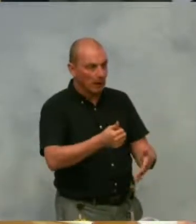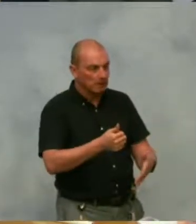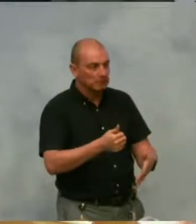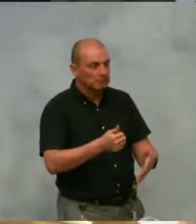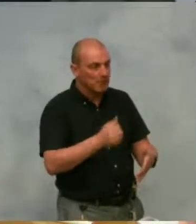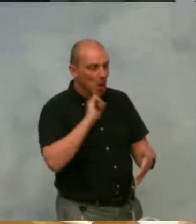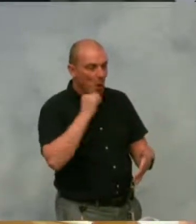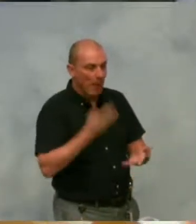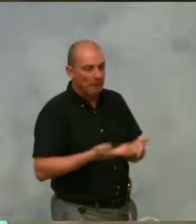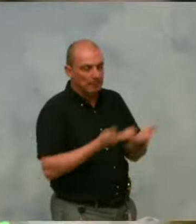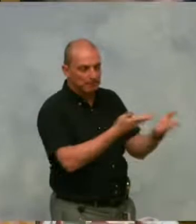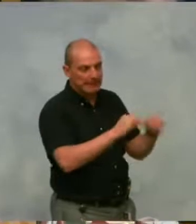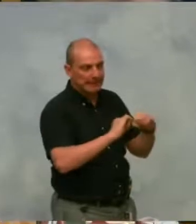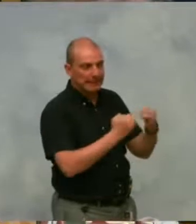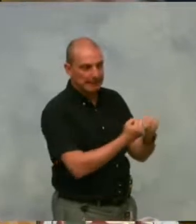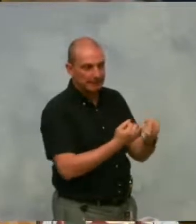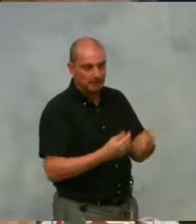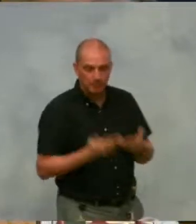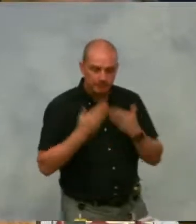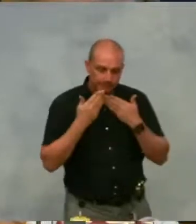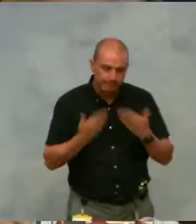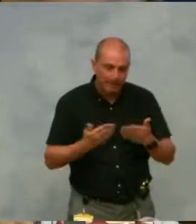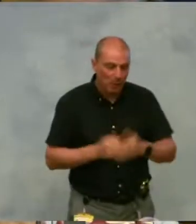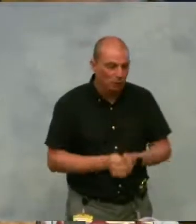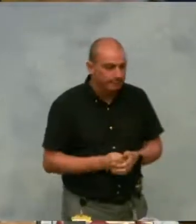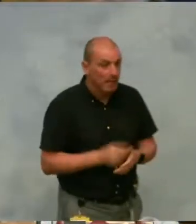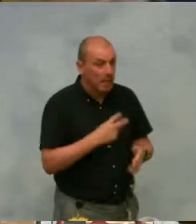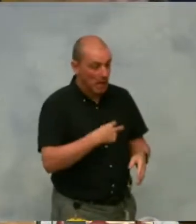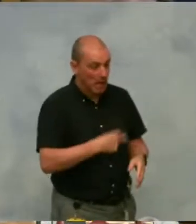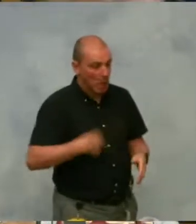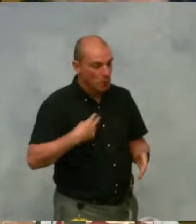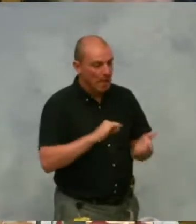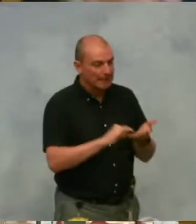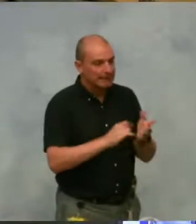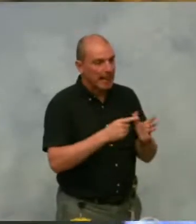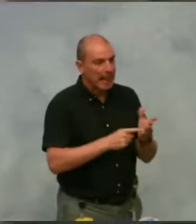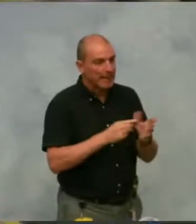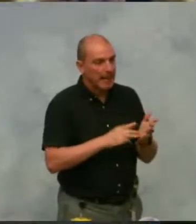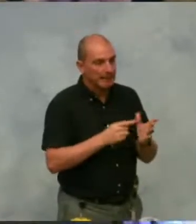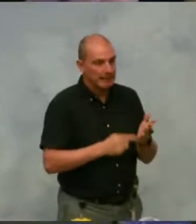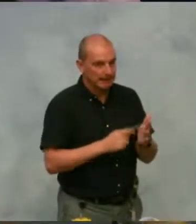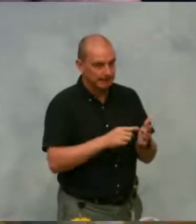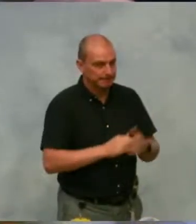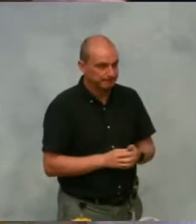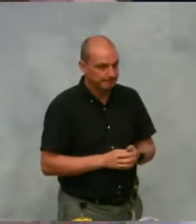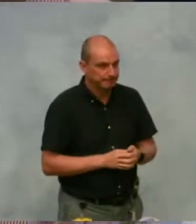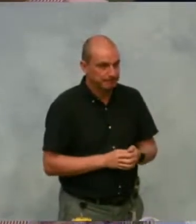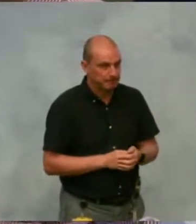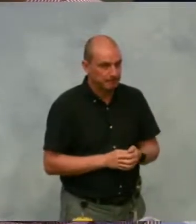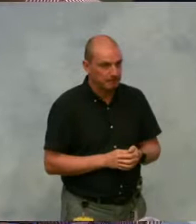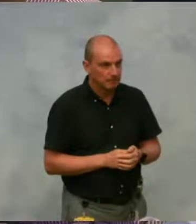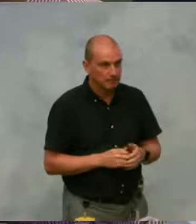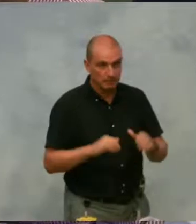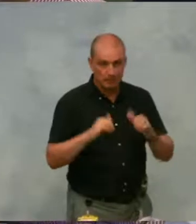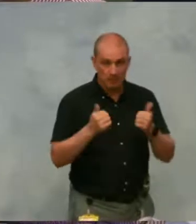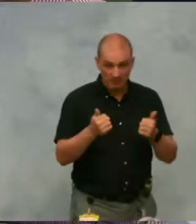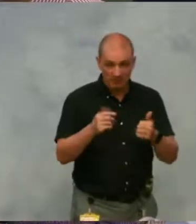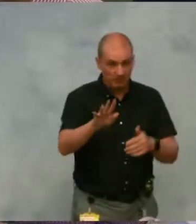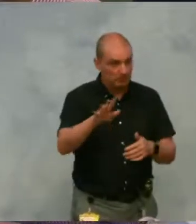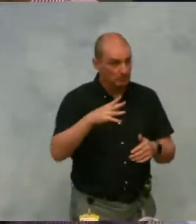Thank you. Councillor Salamati, please. Yeah, thank you very much. On the back of my colleague's